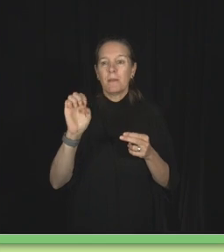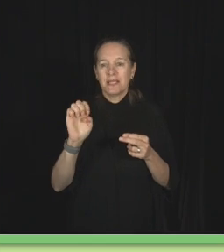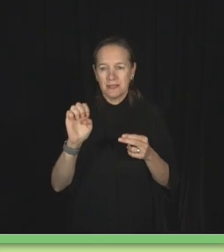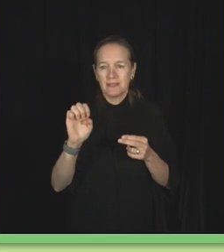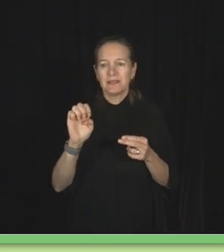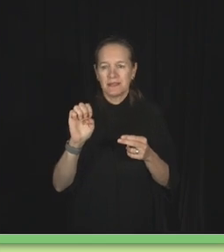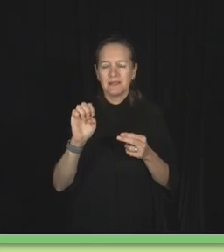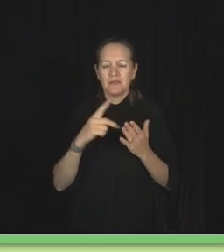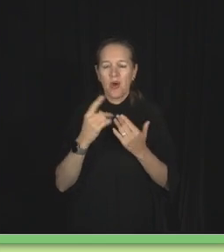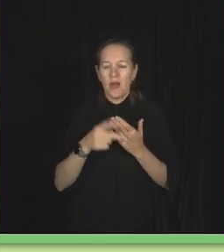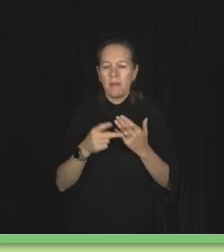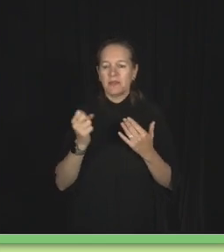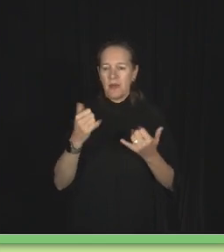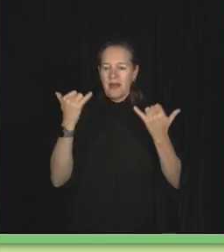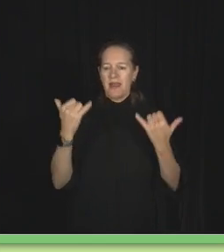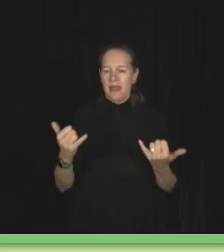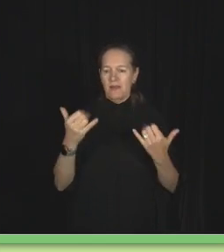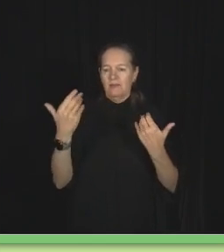now.